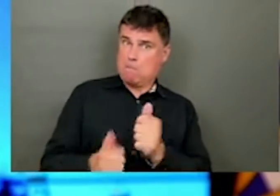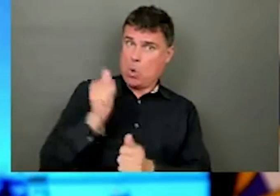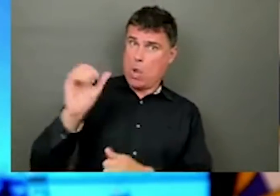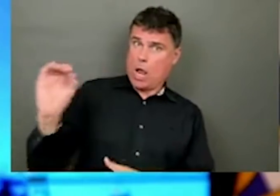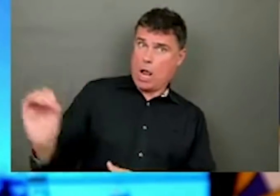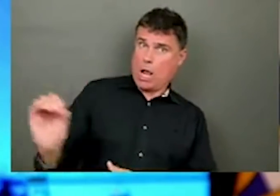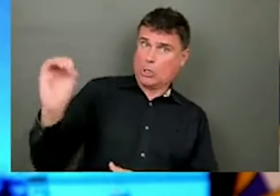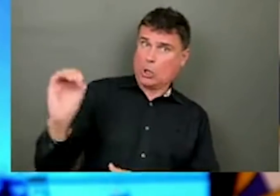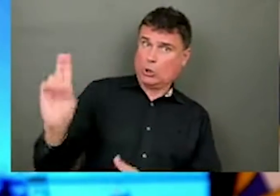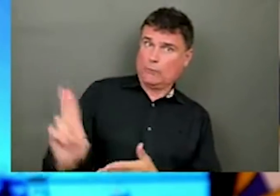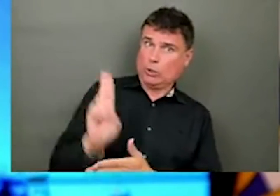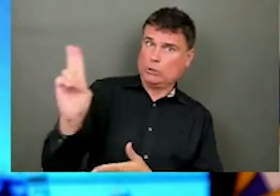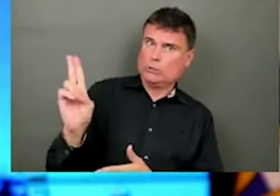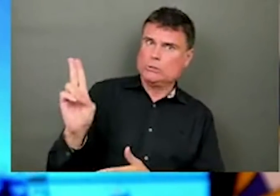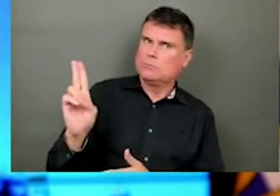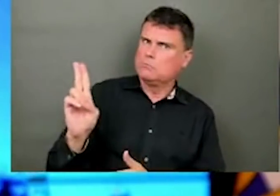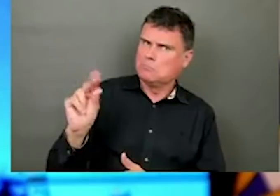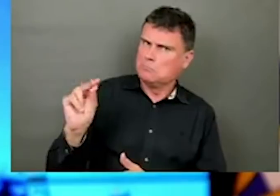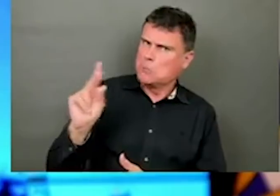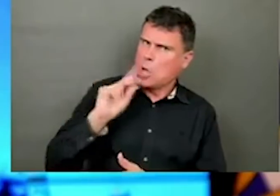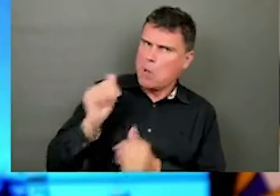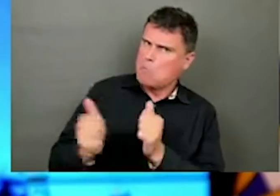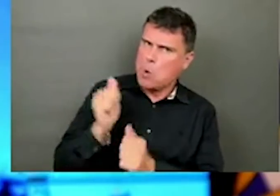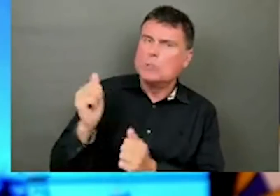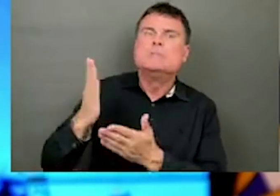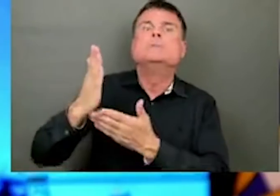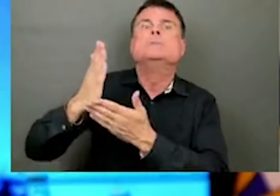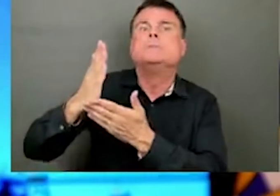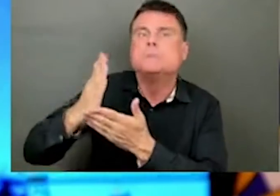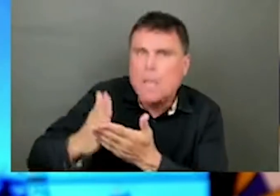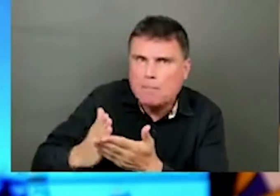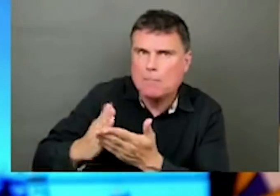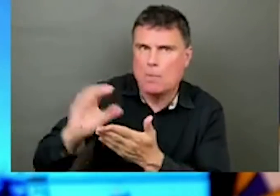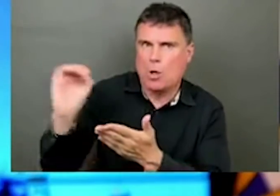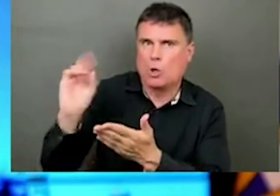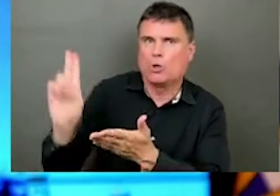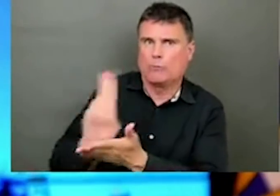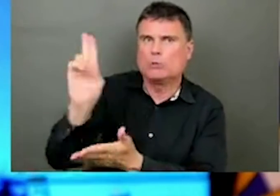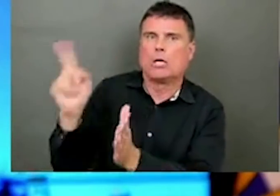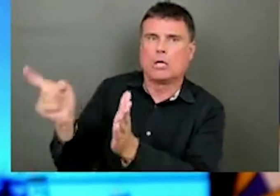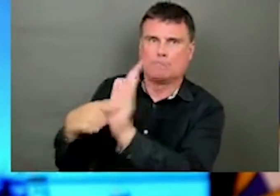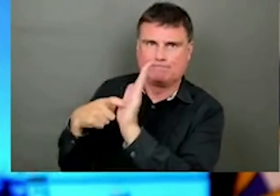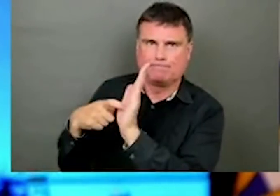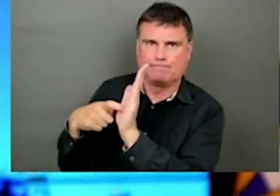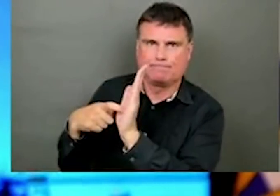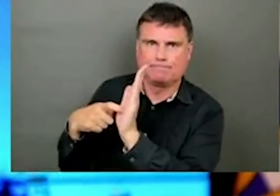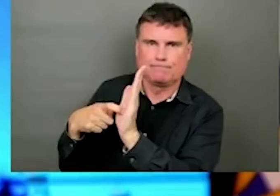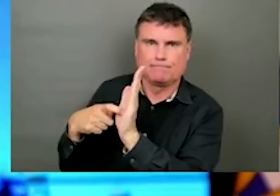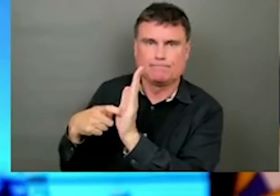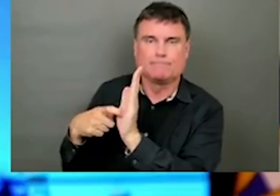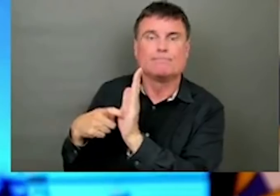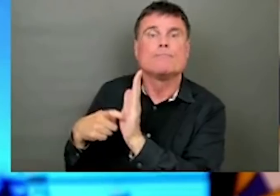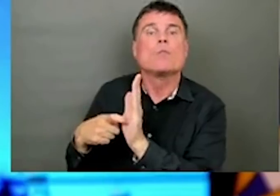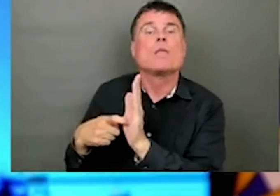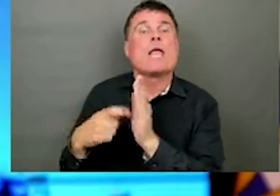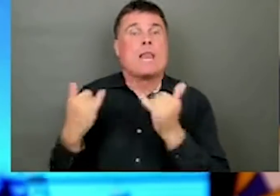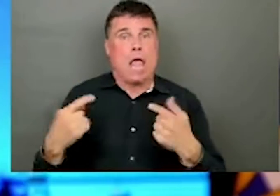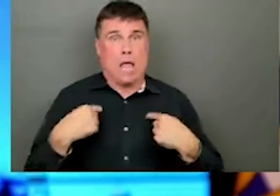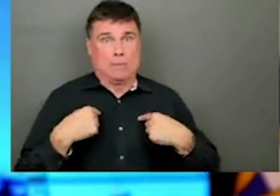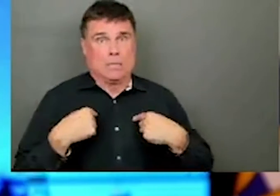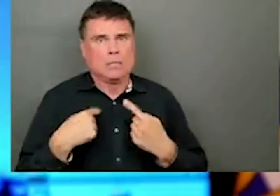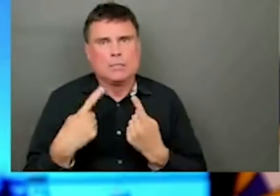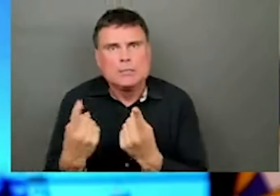mentioned yesterday and last week, these are questions that we are addressing with our provincial committee, working together with the